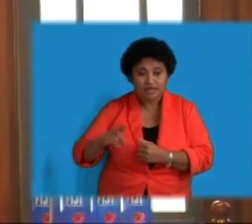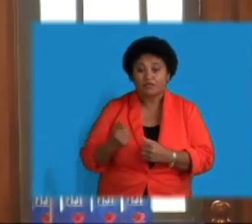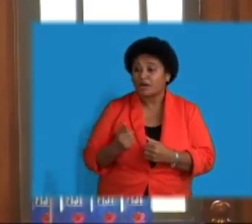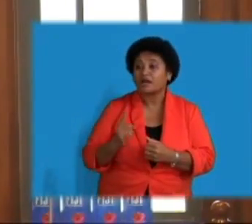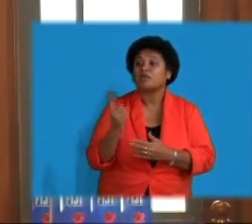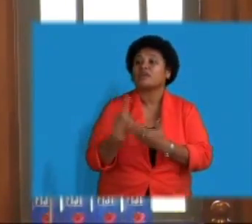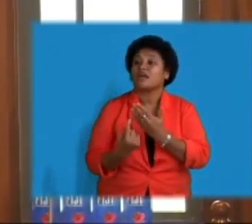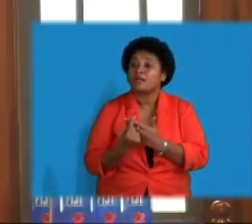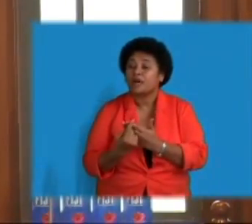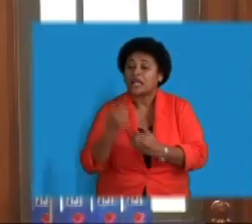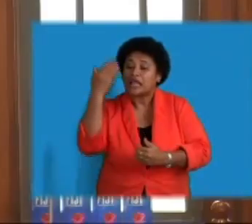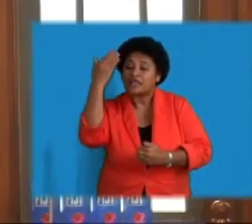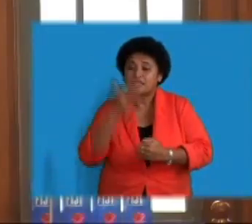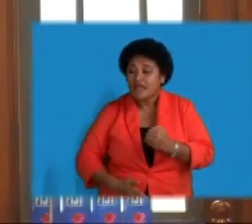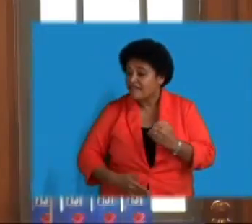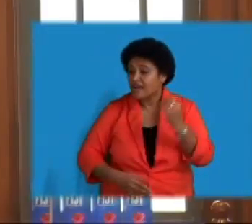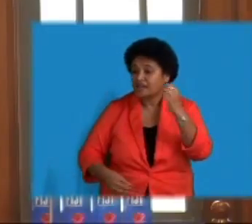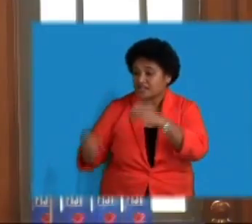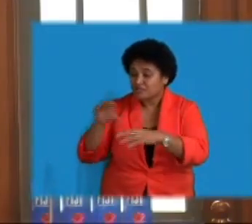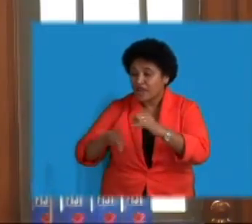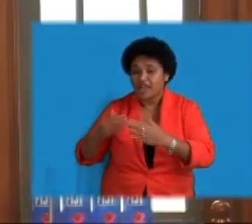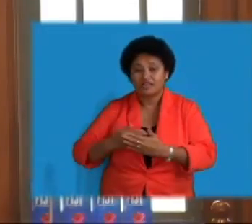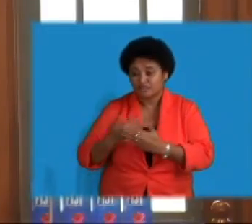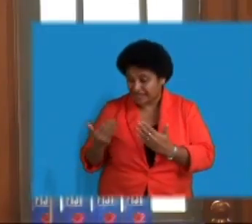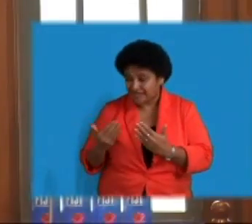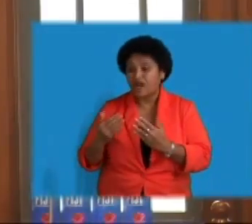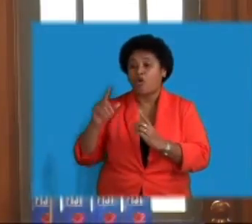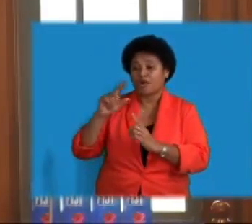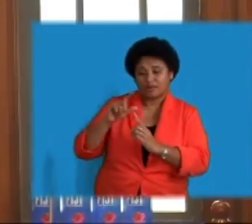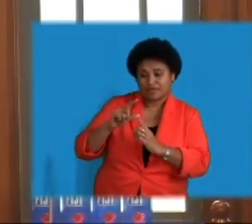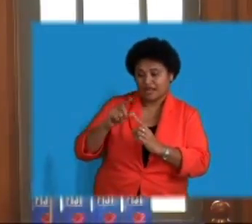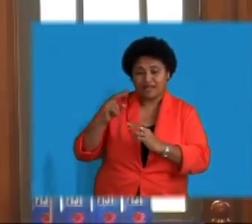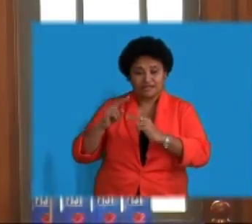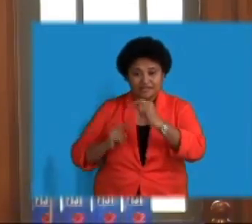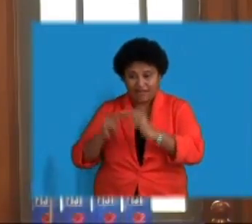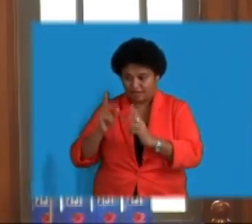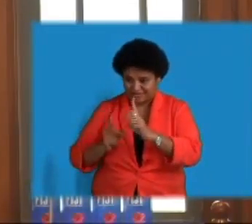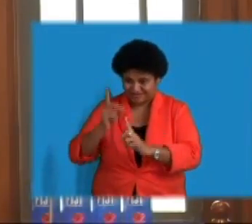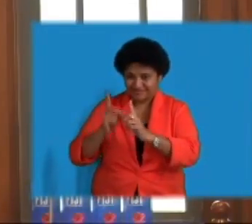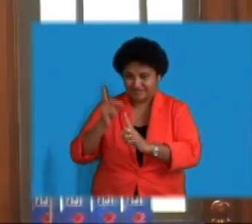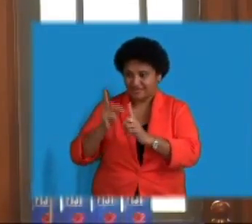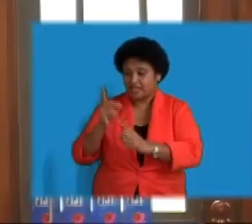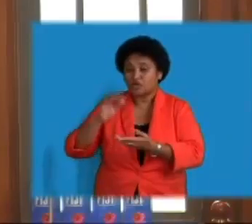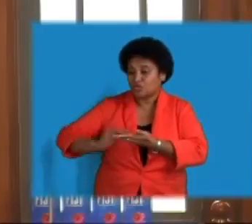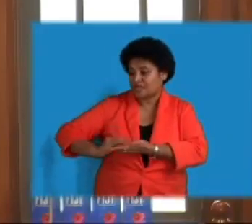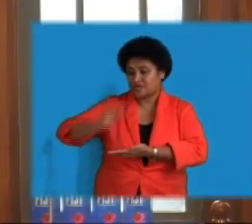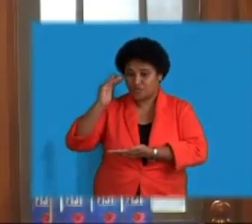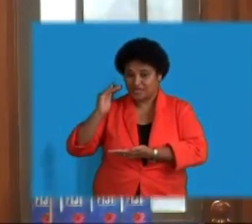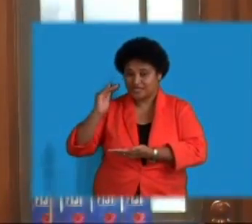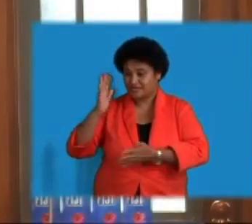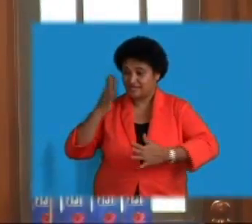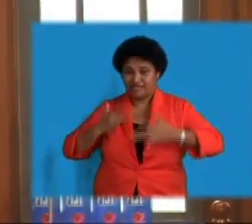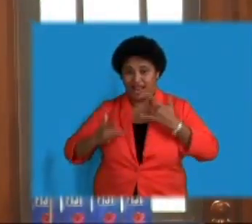never contributed any capital development on this settlement to increase the livelihood of the people that are living